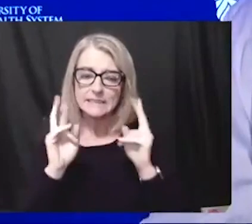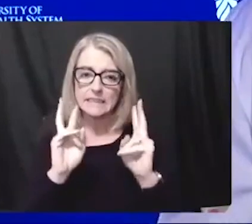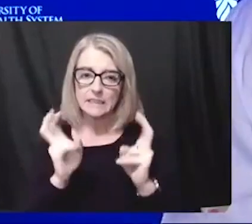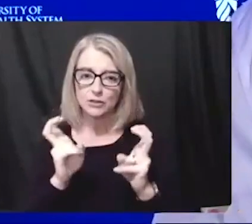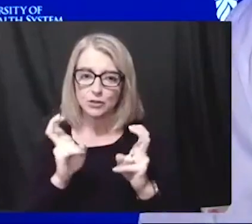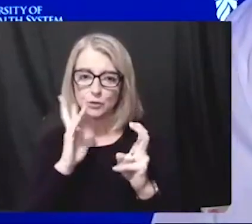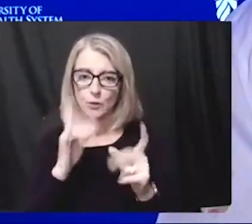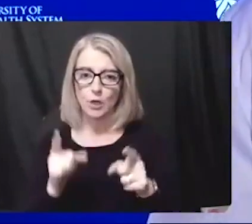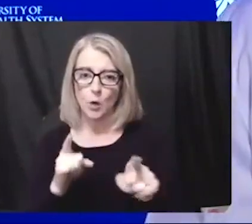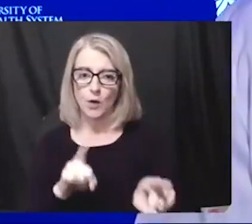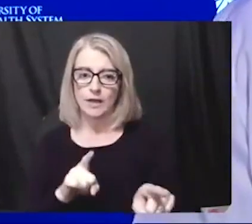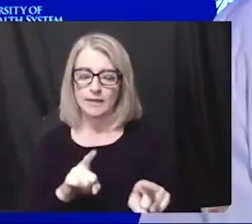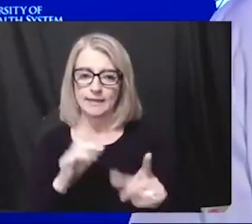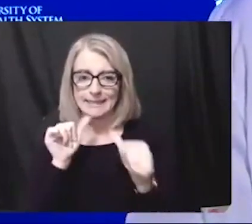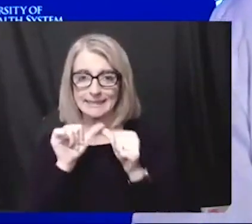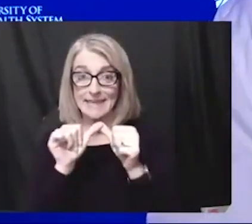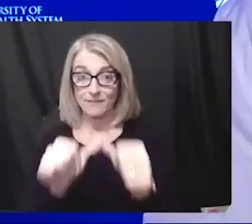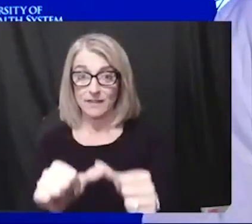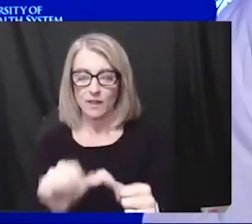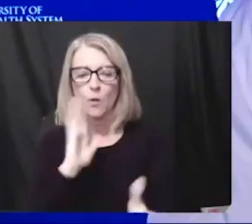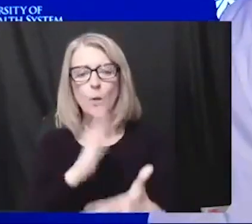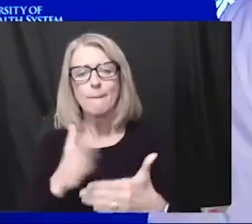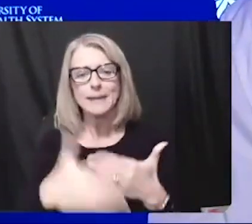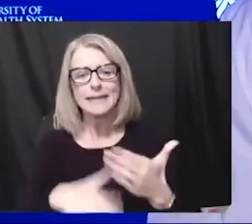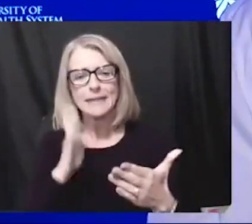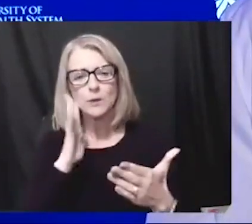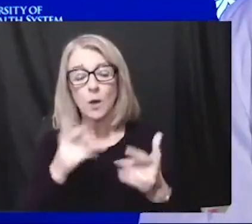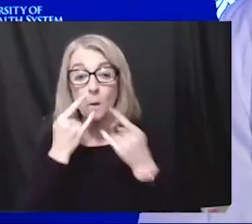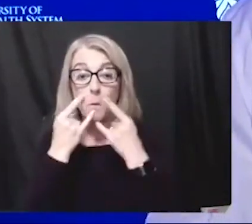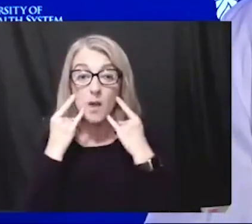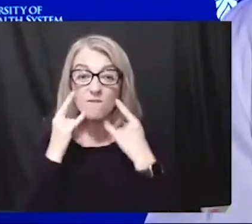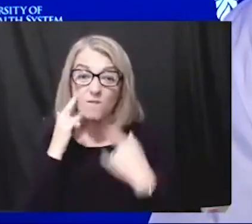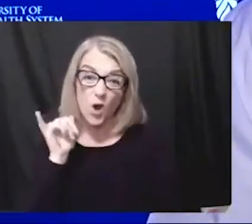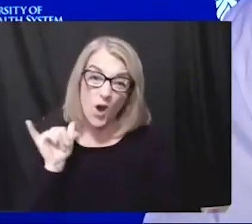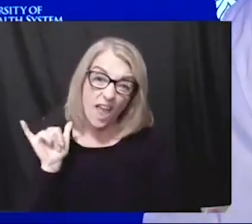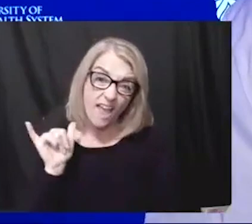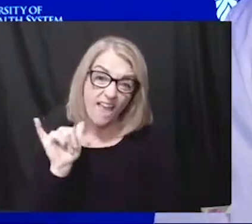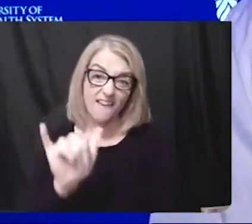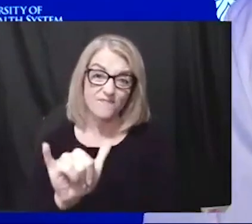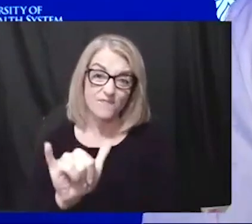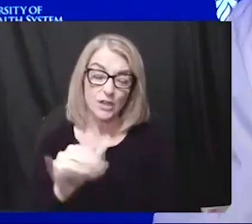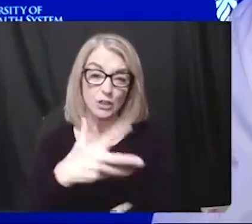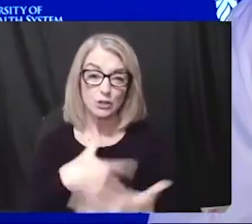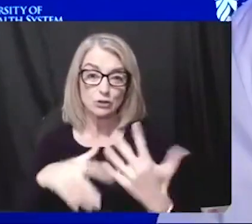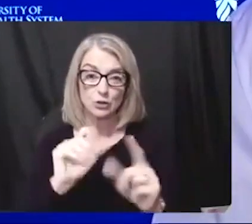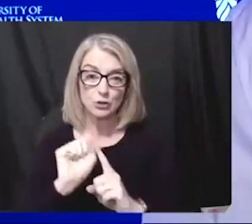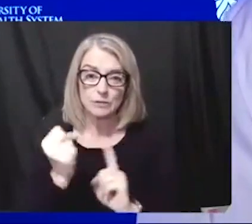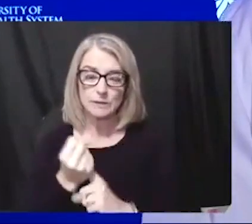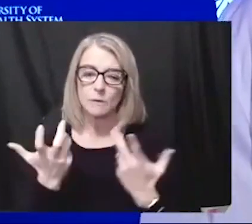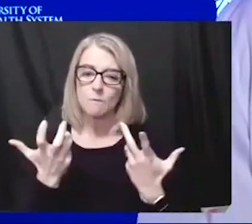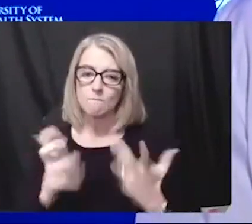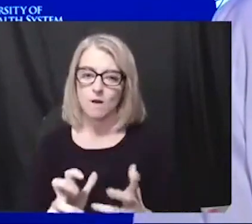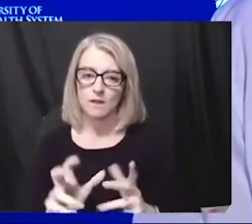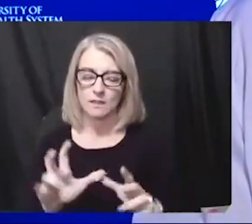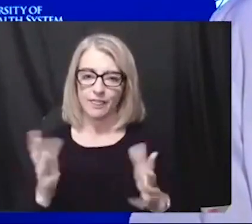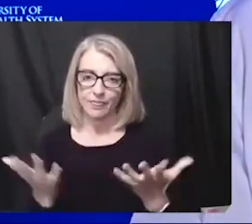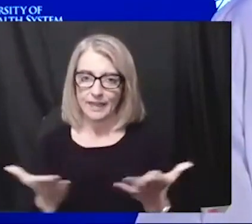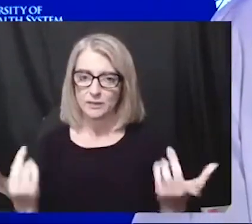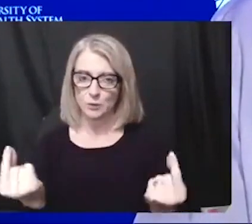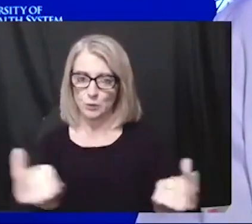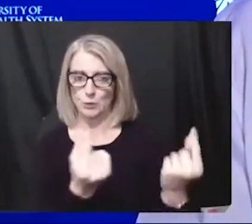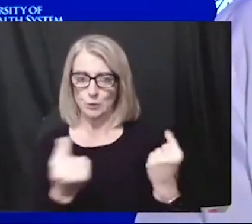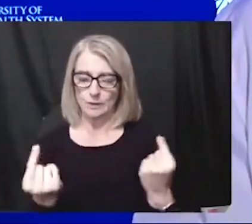an insightful question, but I think it's great to clarify that wording that was used. It wasn't a sudden dramatic drop-off. Looking at the Greene County data right